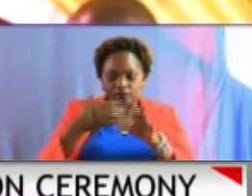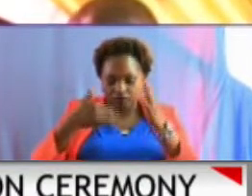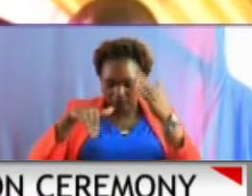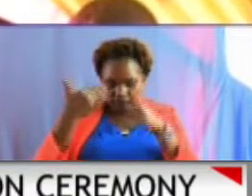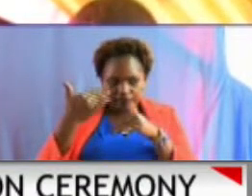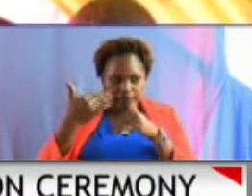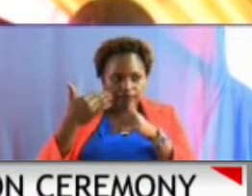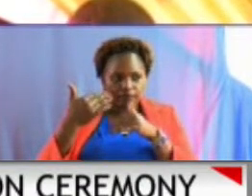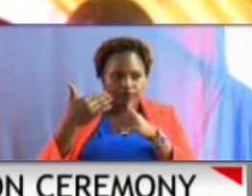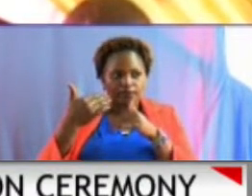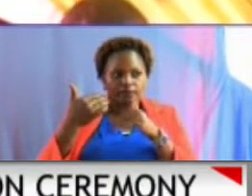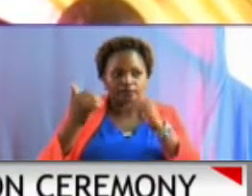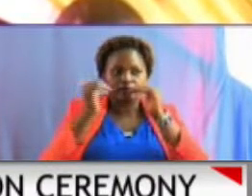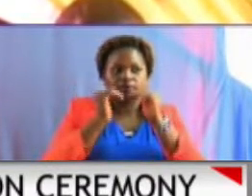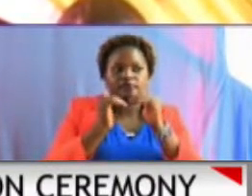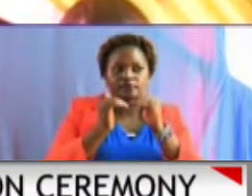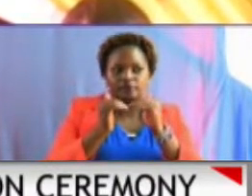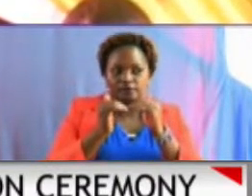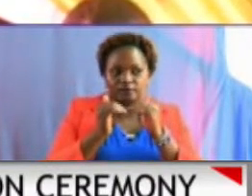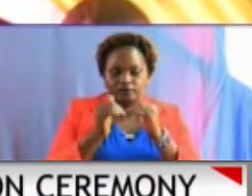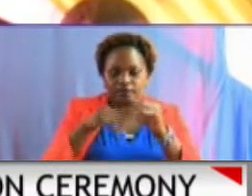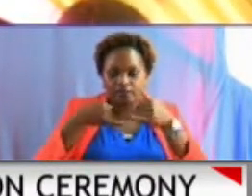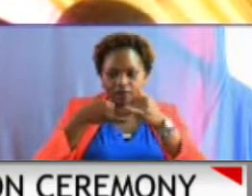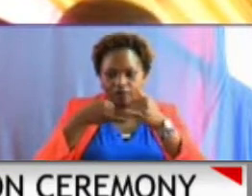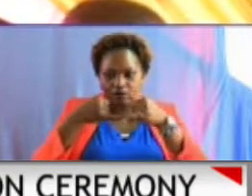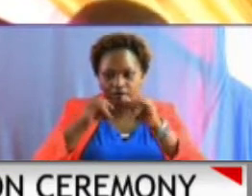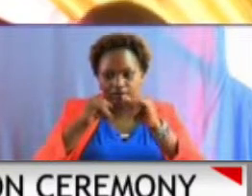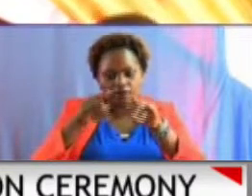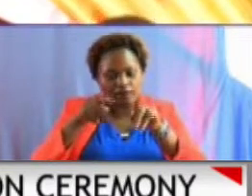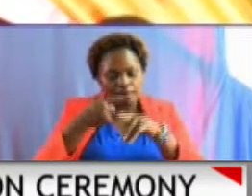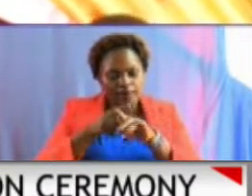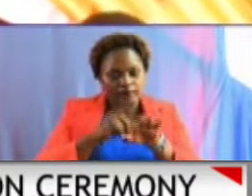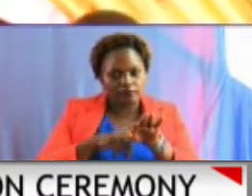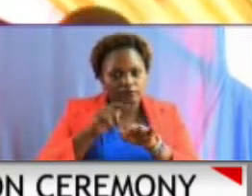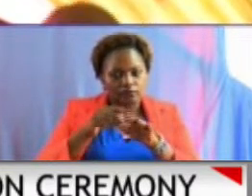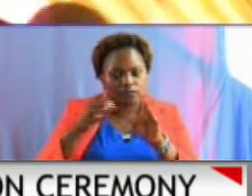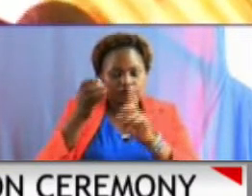on quality and innovation, that will be achieved.